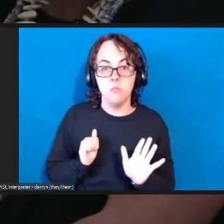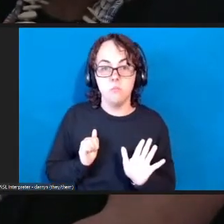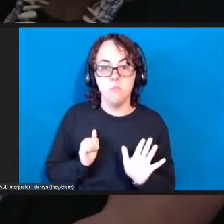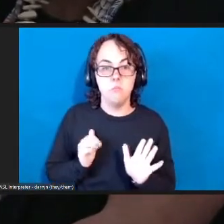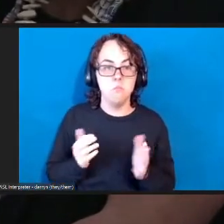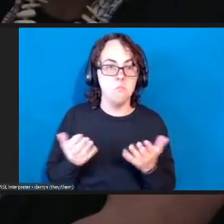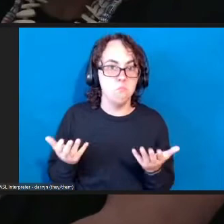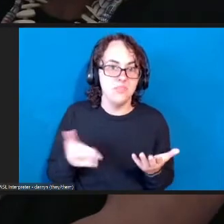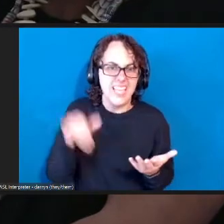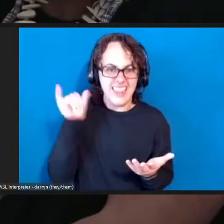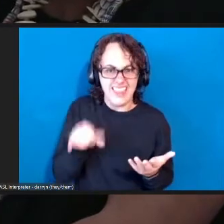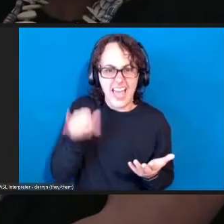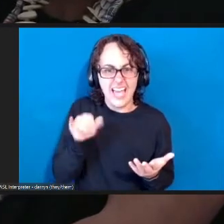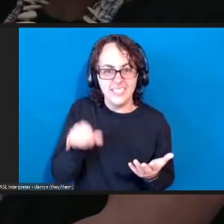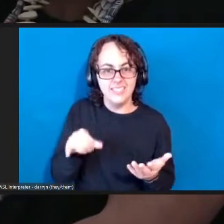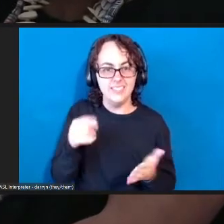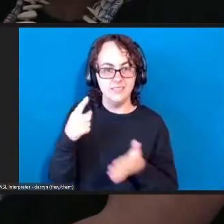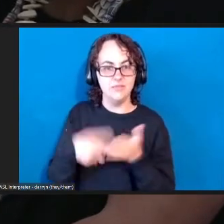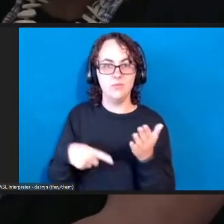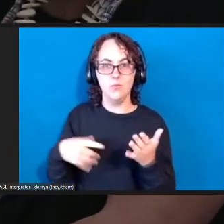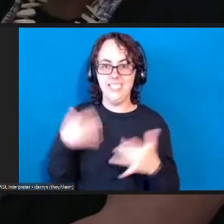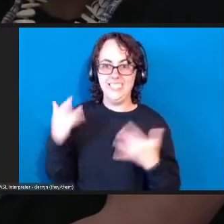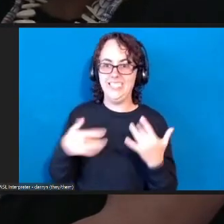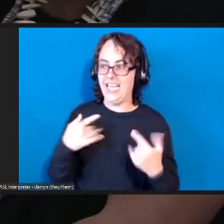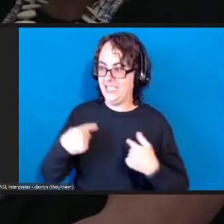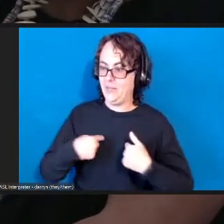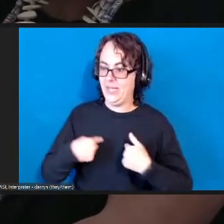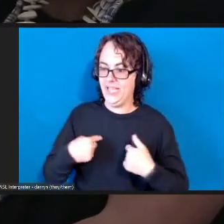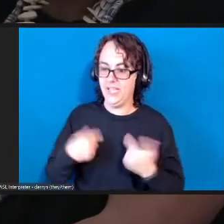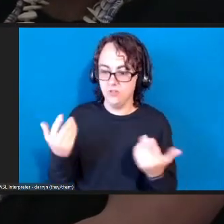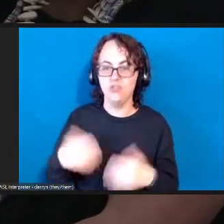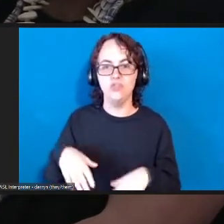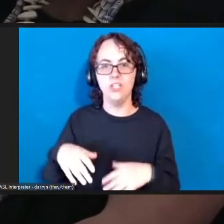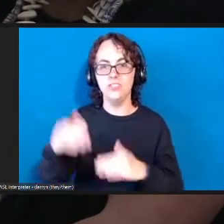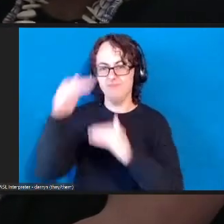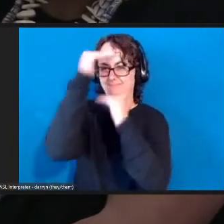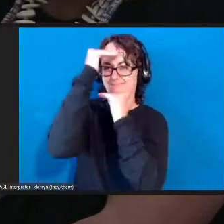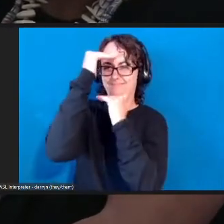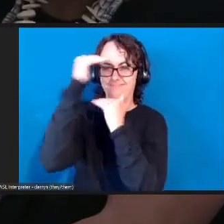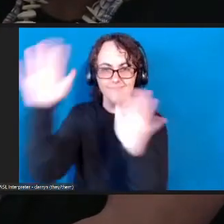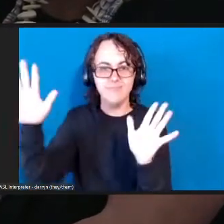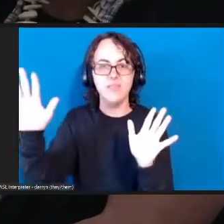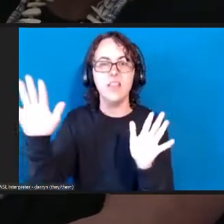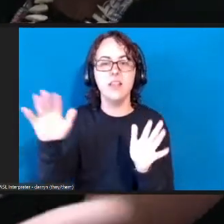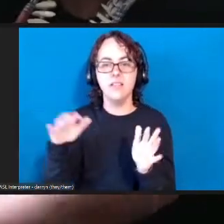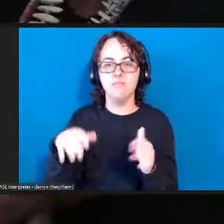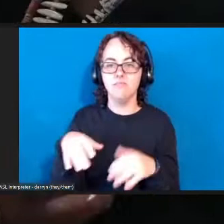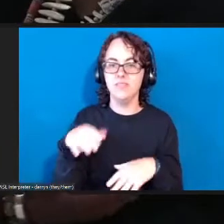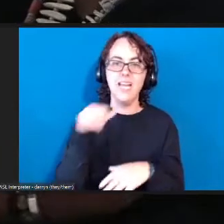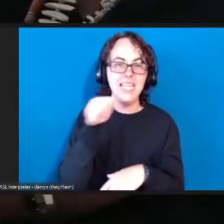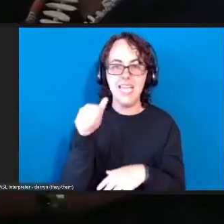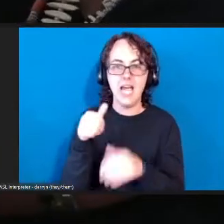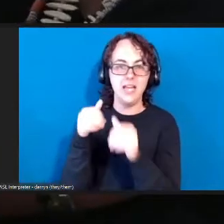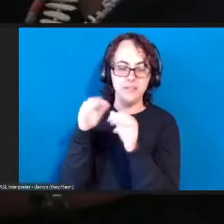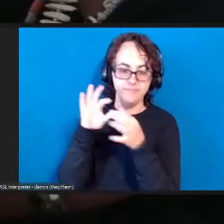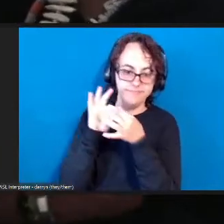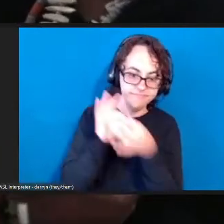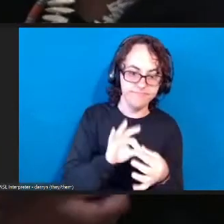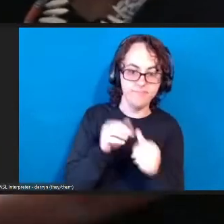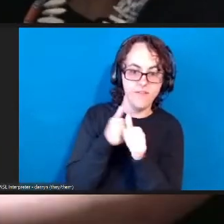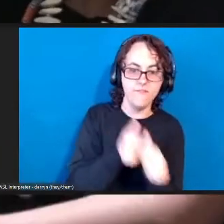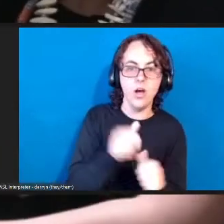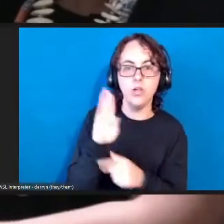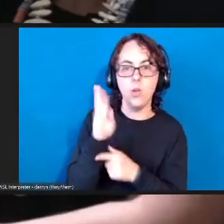that's what excites me the most, is thinking outside the binary and going beyond traditional, you know, linear white